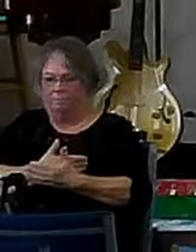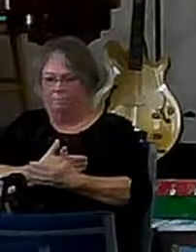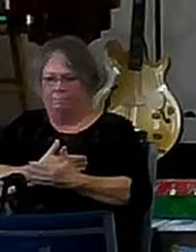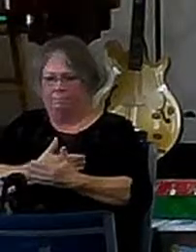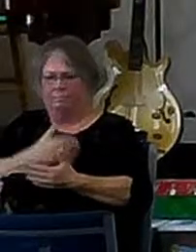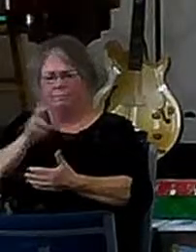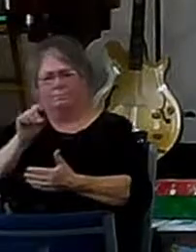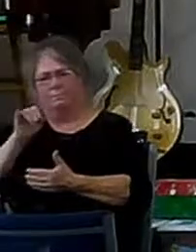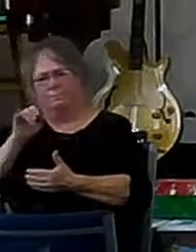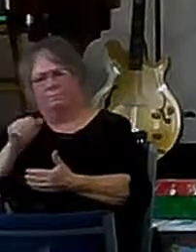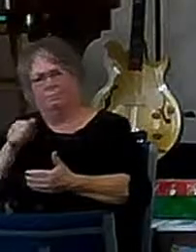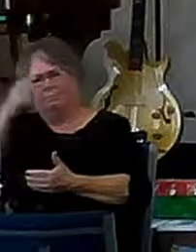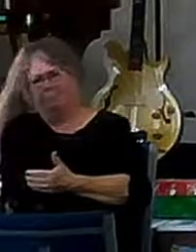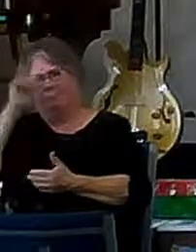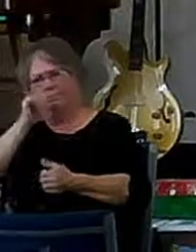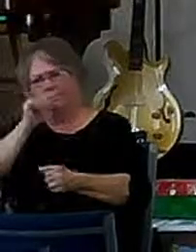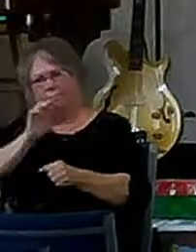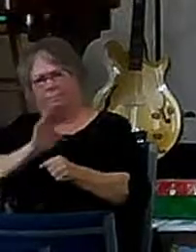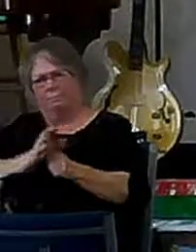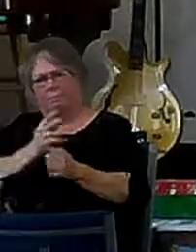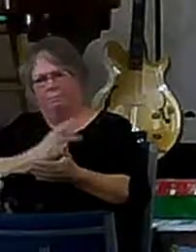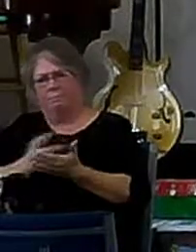failed?